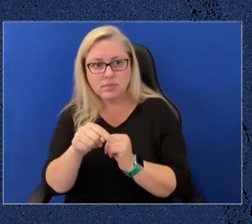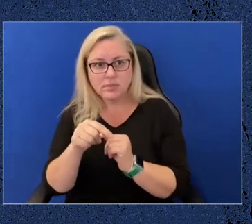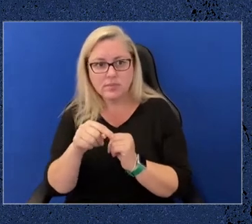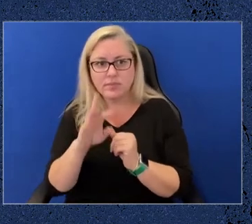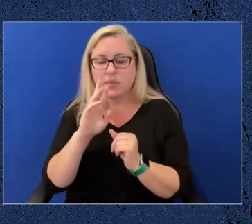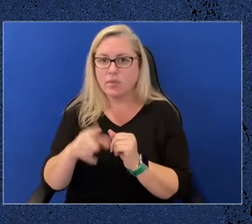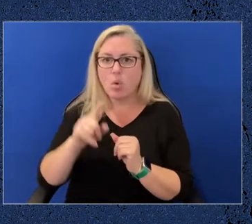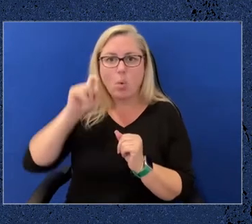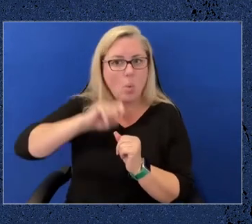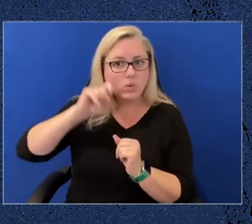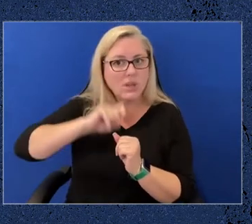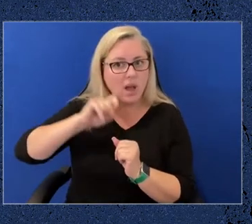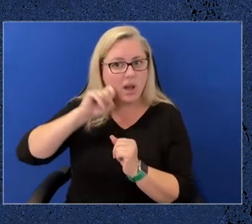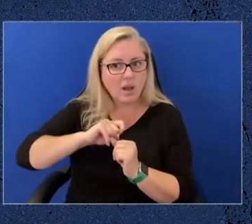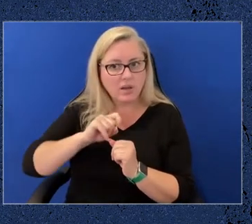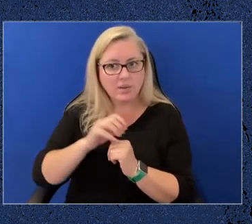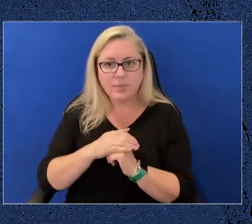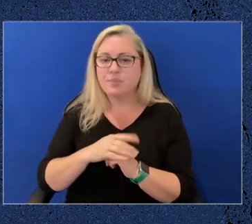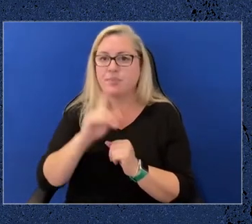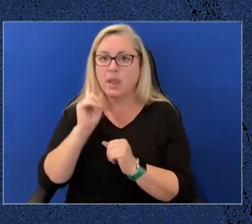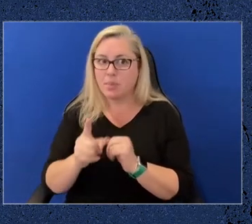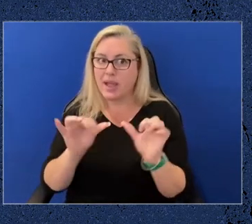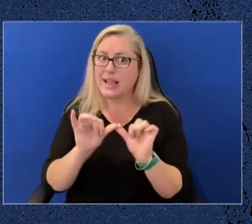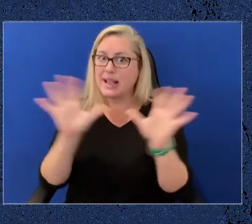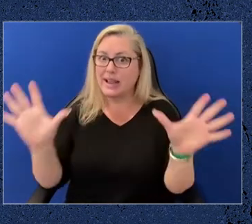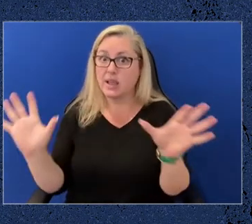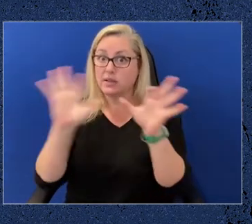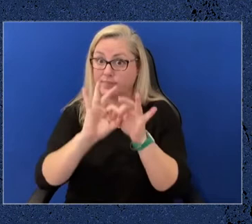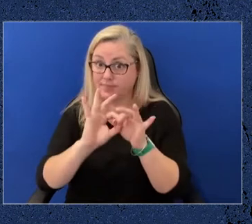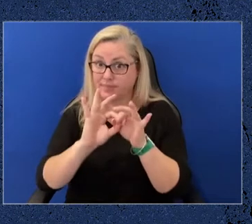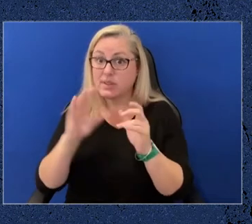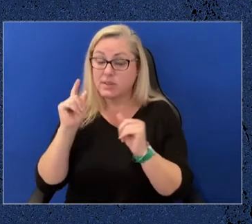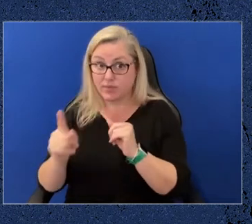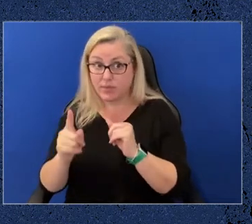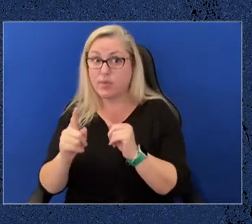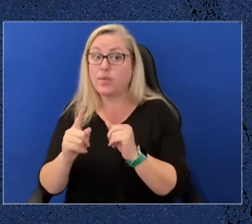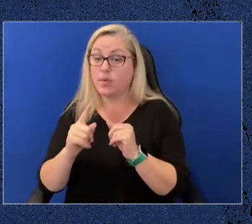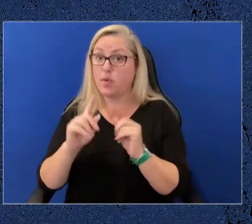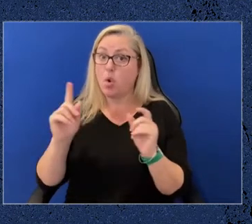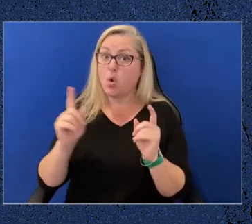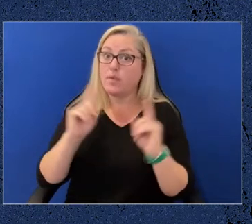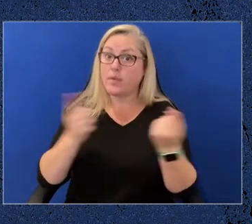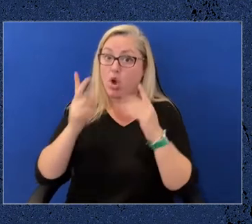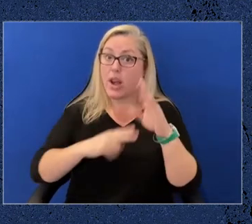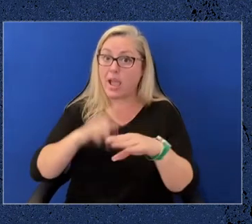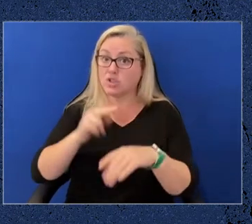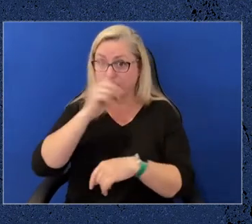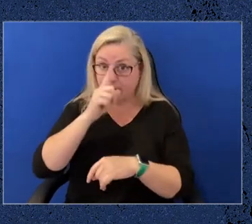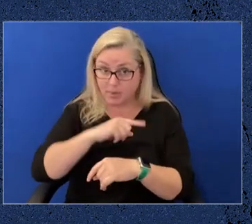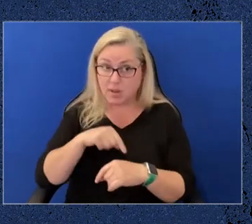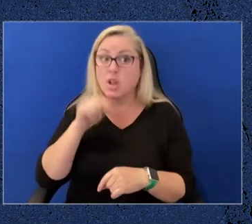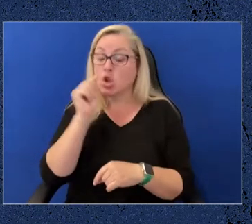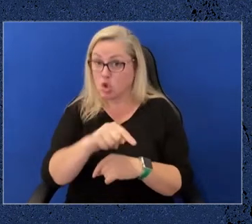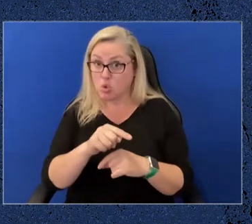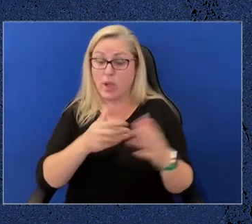water. And yet there is a very clear link, again, in Indigenous sciences between fire and water. So you can actually manage fire to manage for water quality